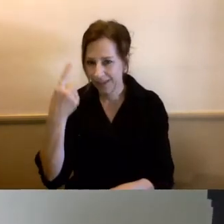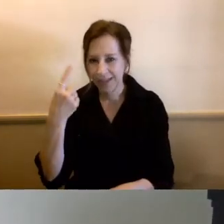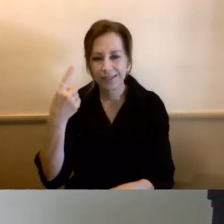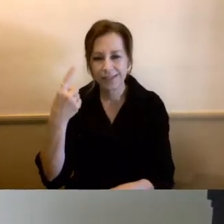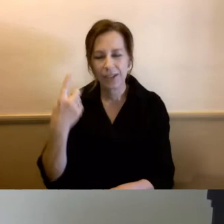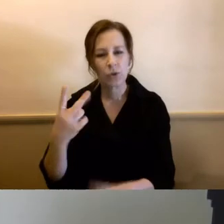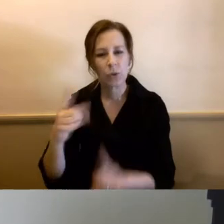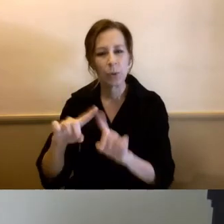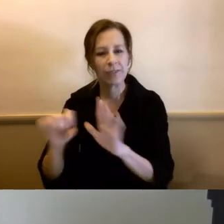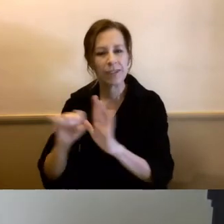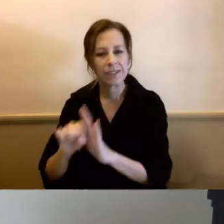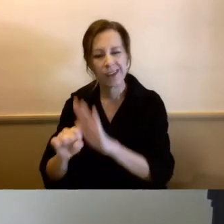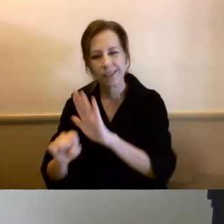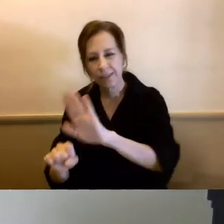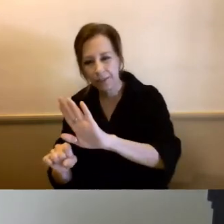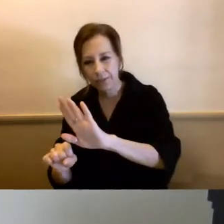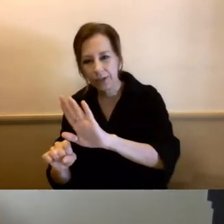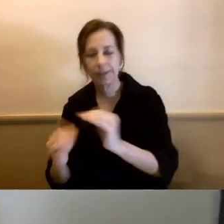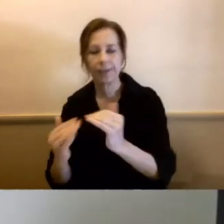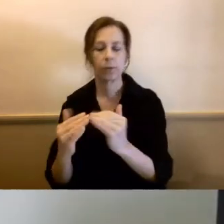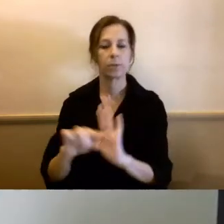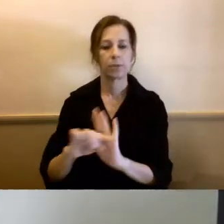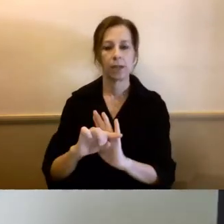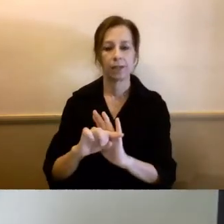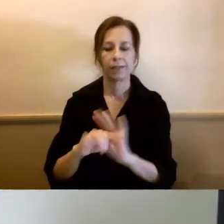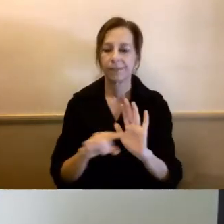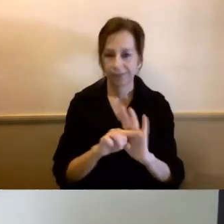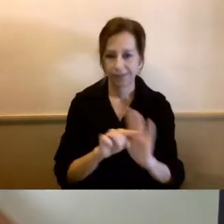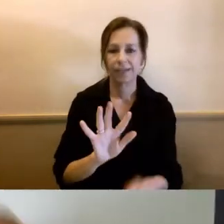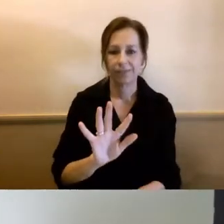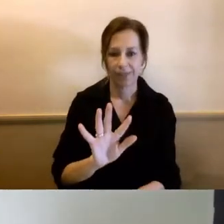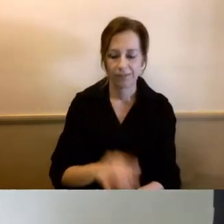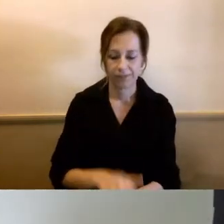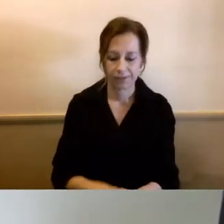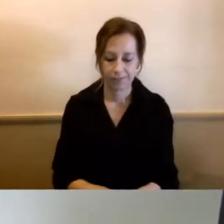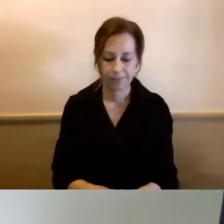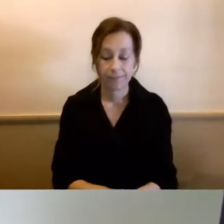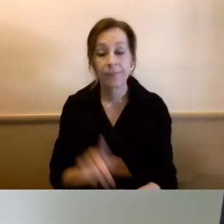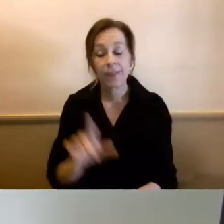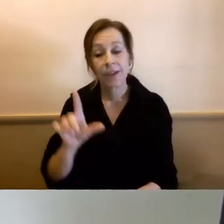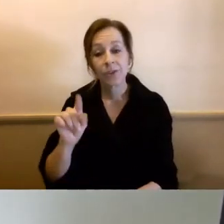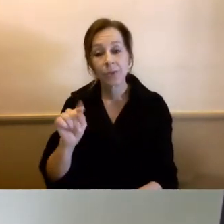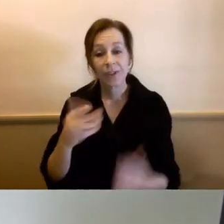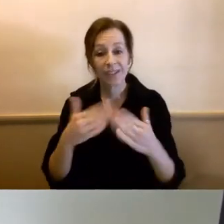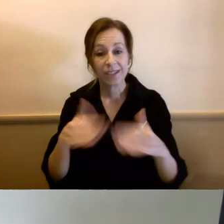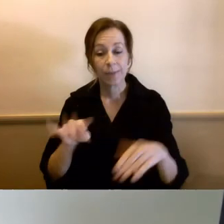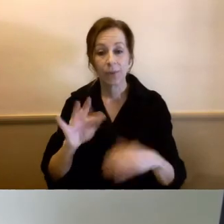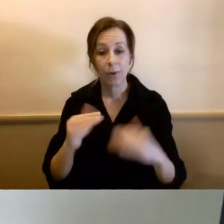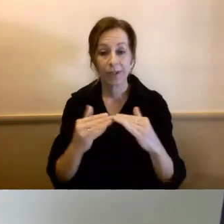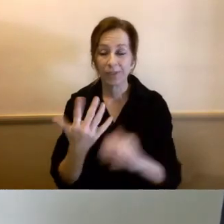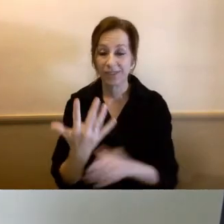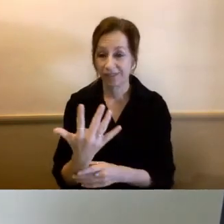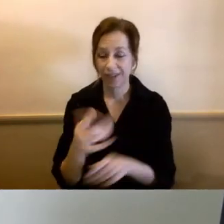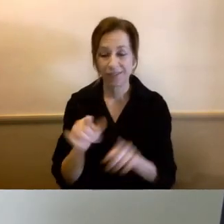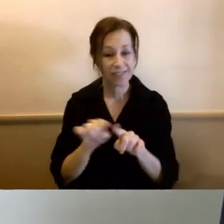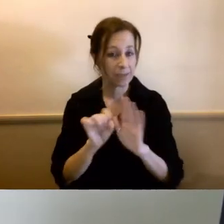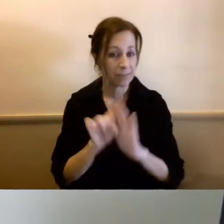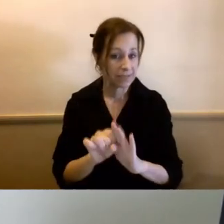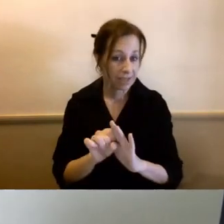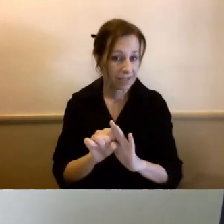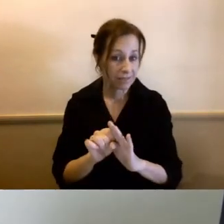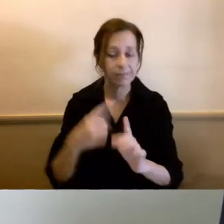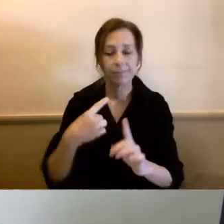cover up the two different signs, I get a negative. So negative 5. 20 divided by 4 is 5.